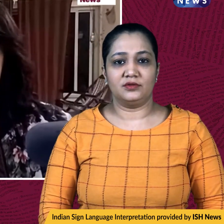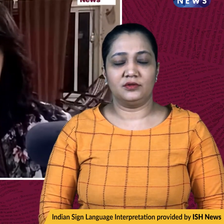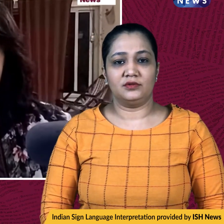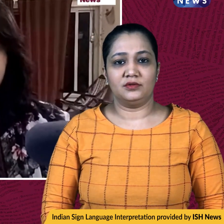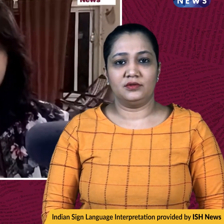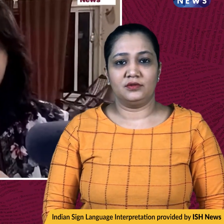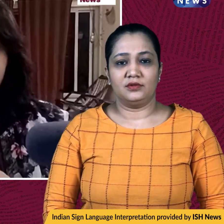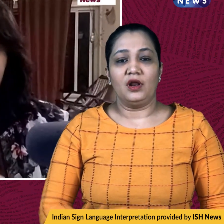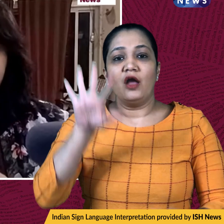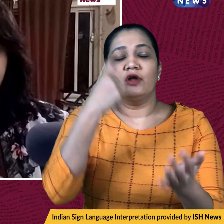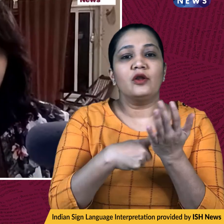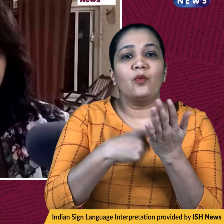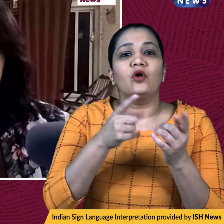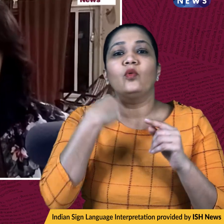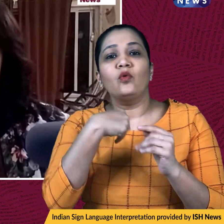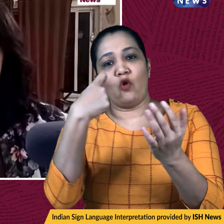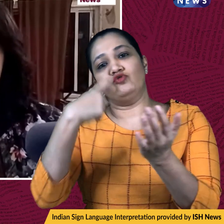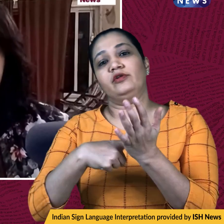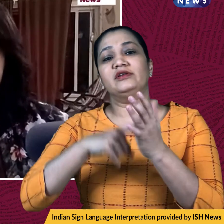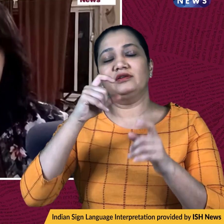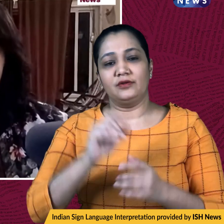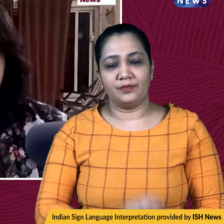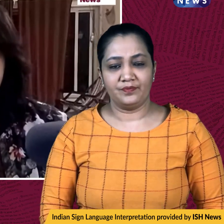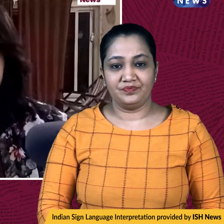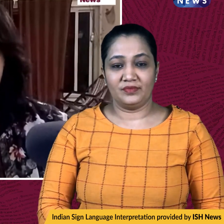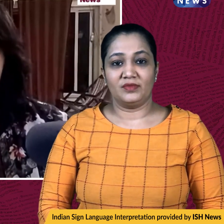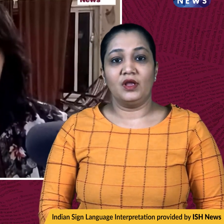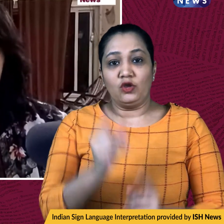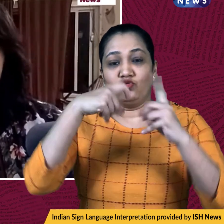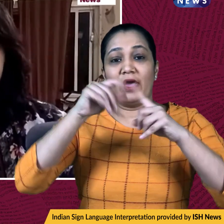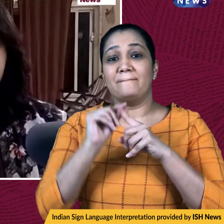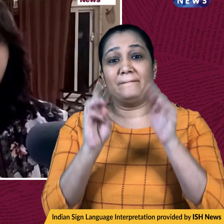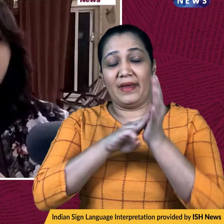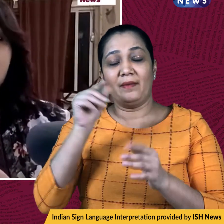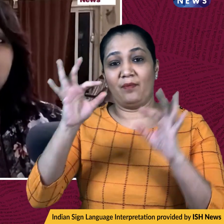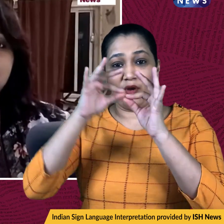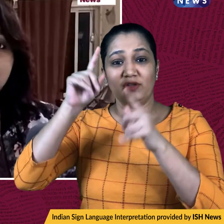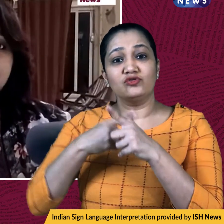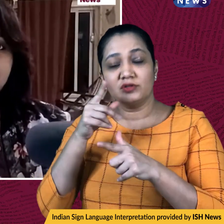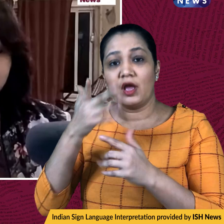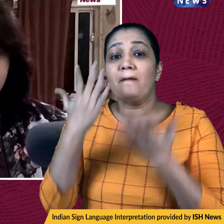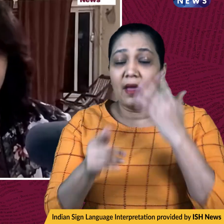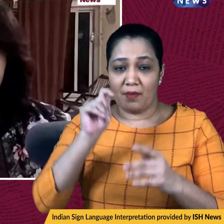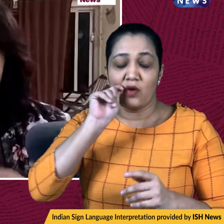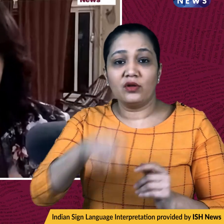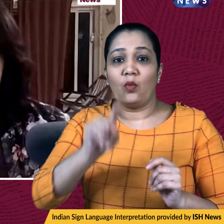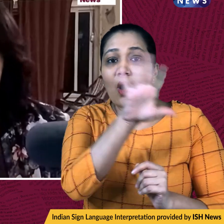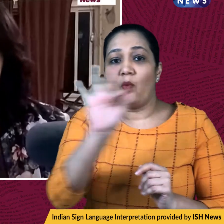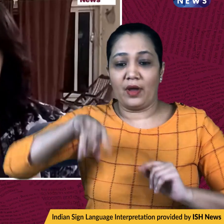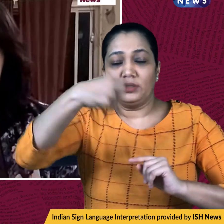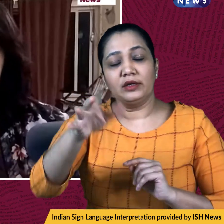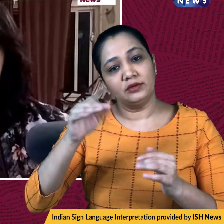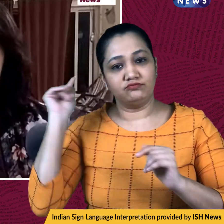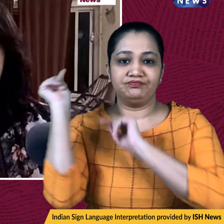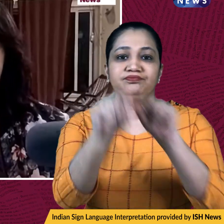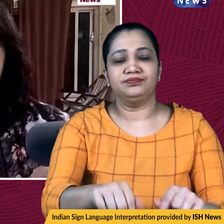that says that, and this is a report by Reuters, which says that British Prime Minister Boris Johnson will visit Ukraine next week,